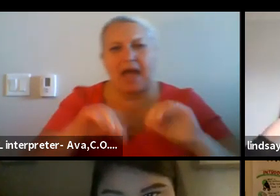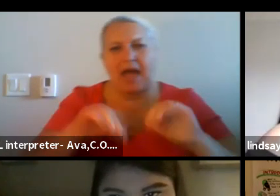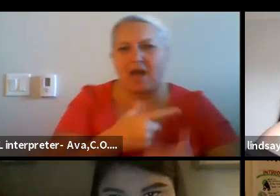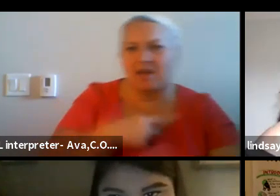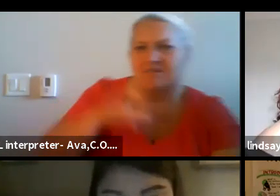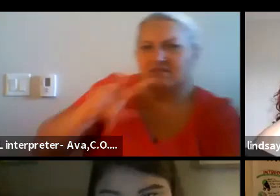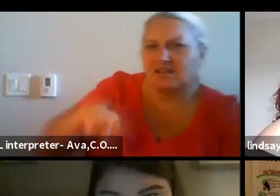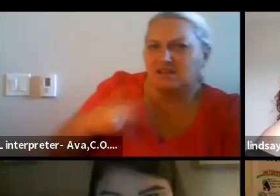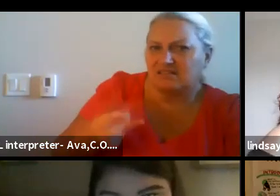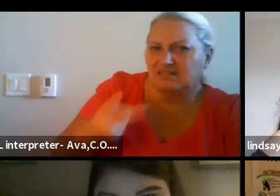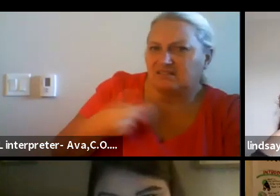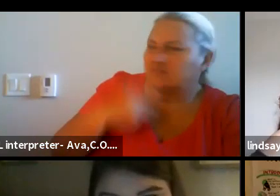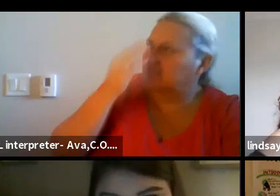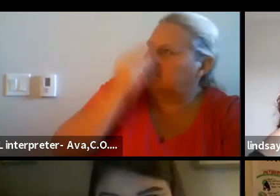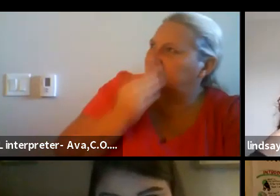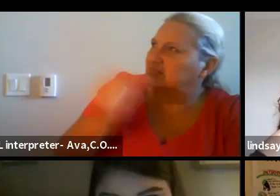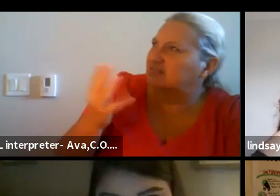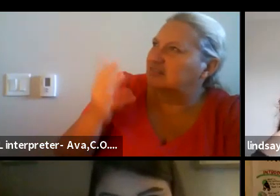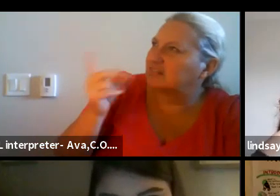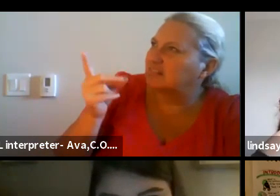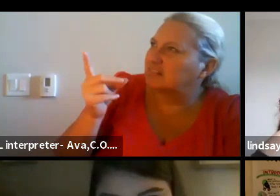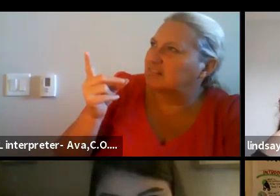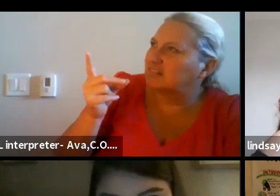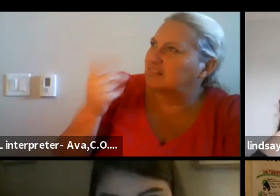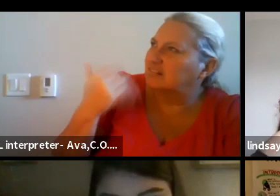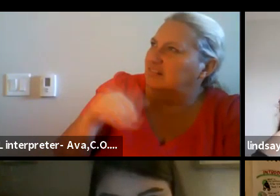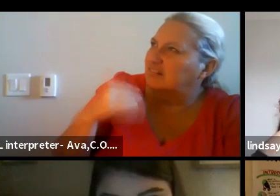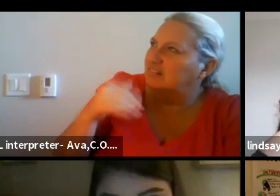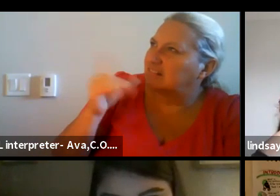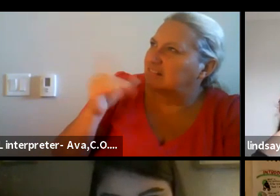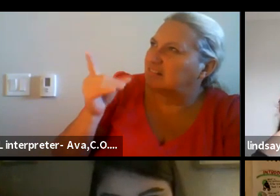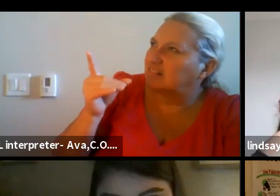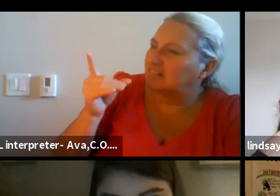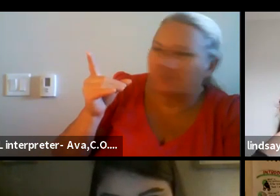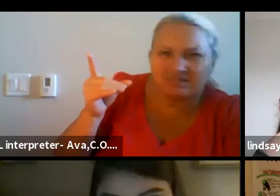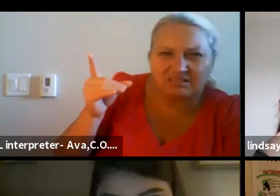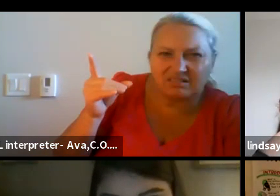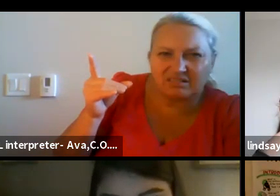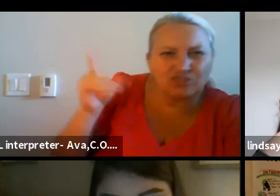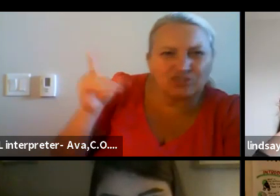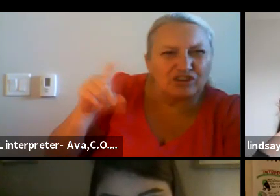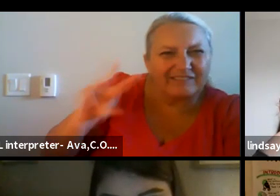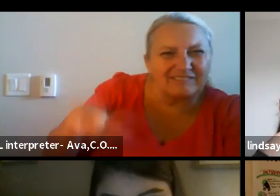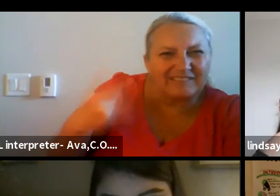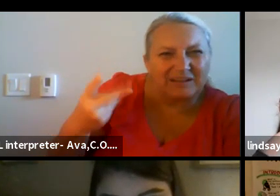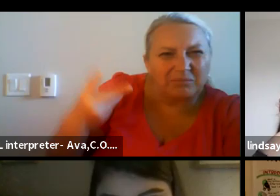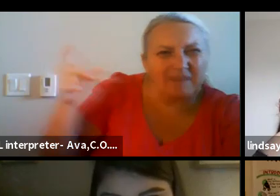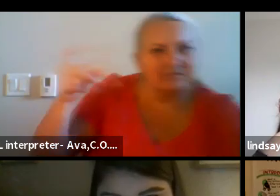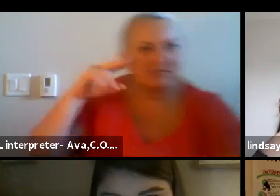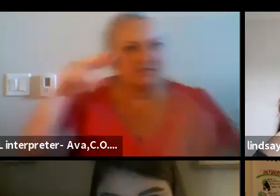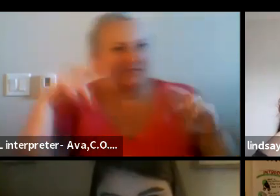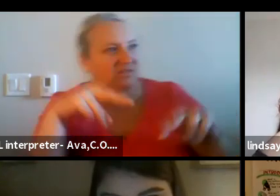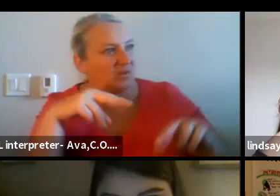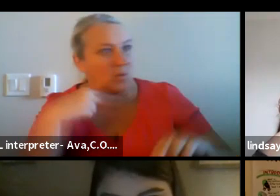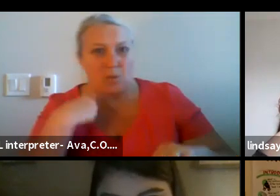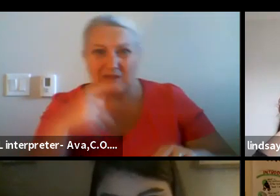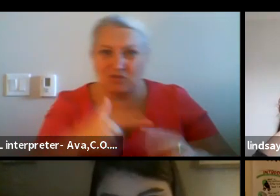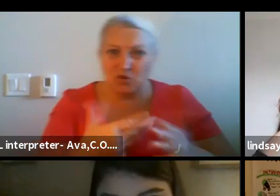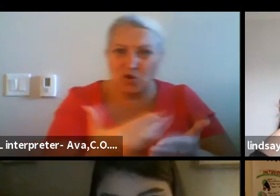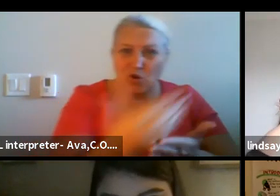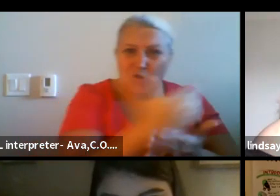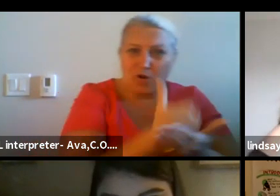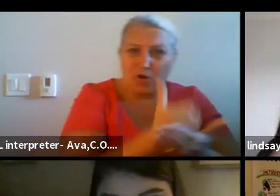know, they're even going to have to earn their right for us to, you know, something has to happen to